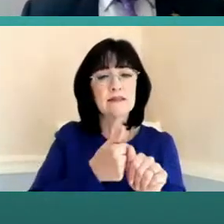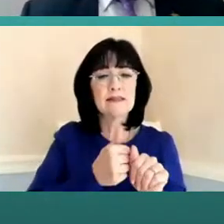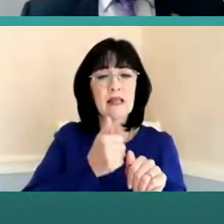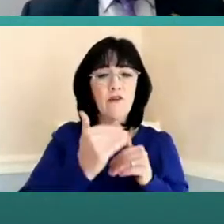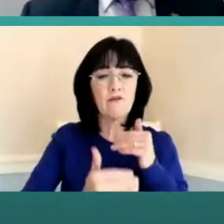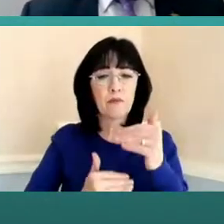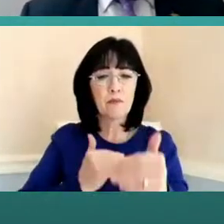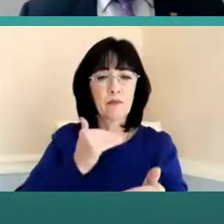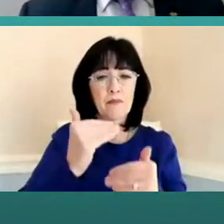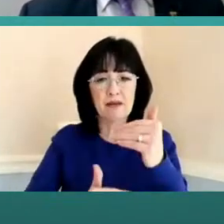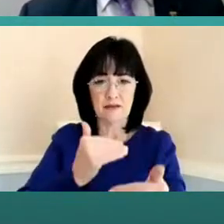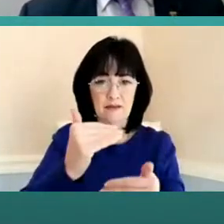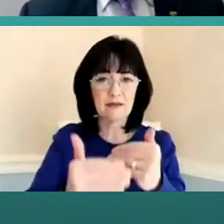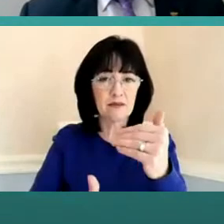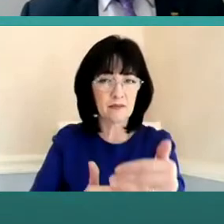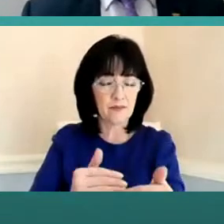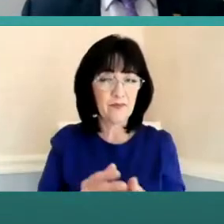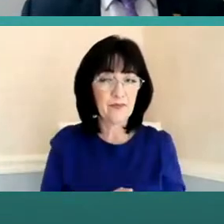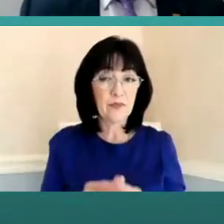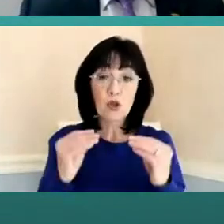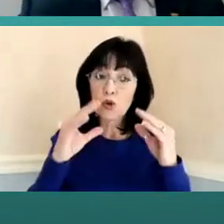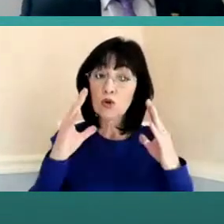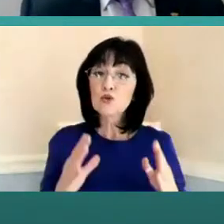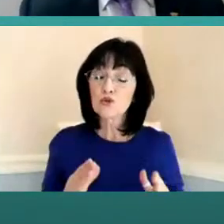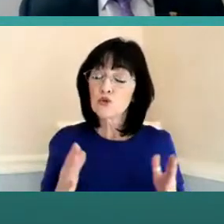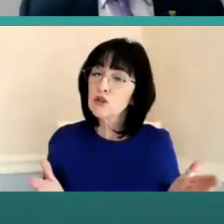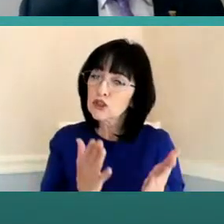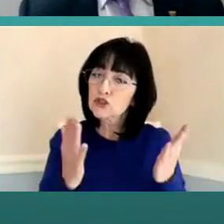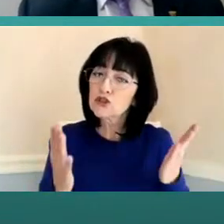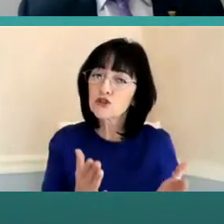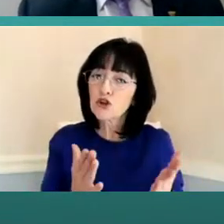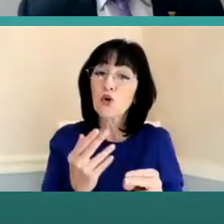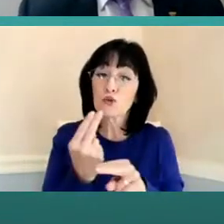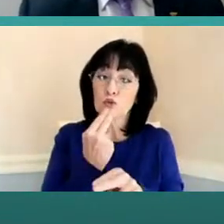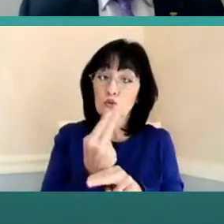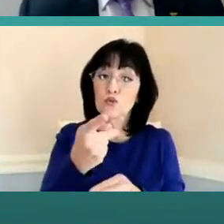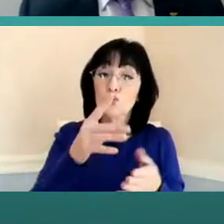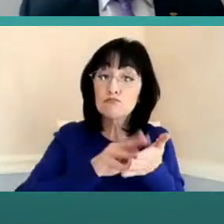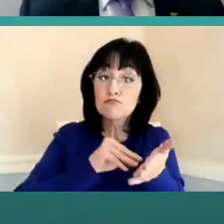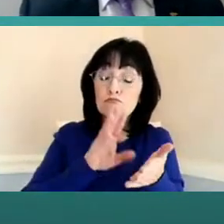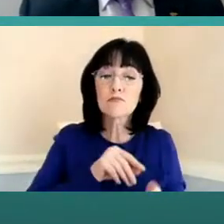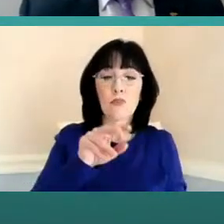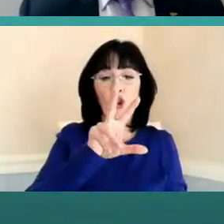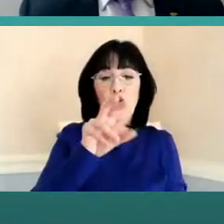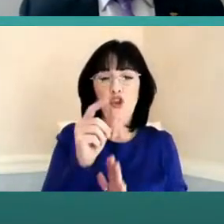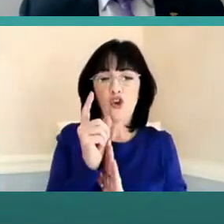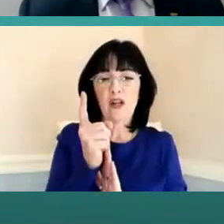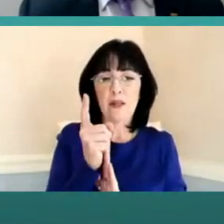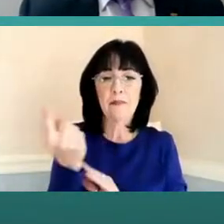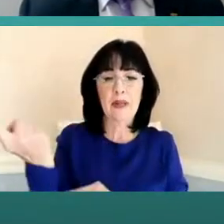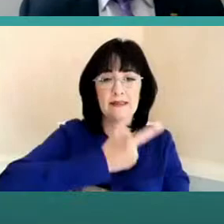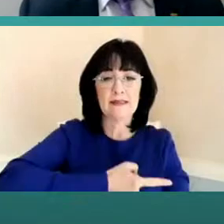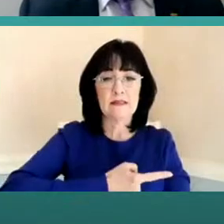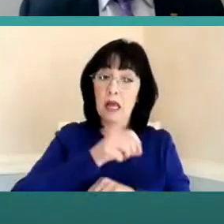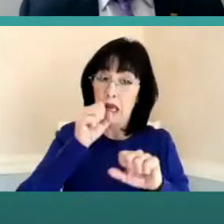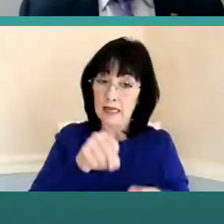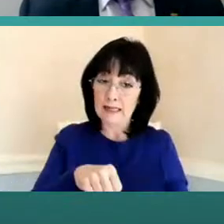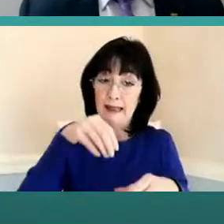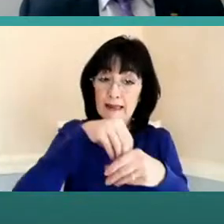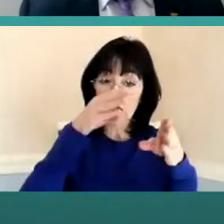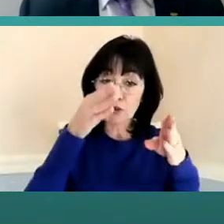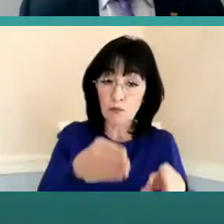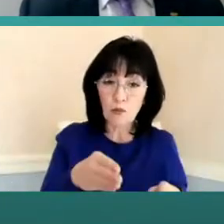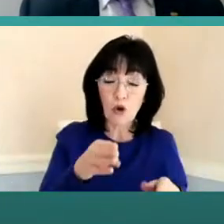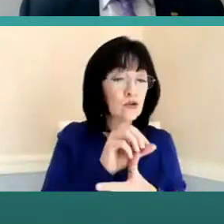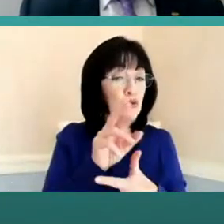performance. Students are encouraged to spend 30 minutes a day on Zern Math, and they can do that in person or at home.